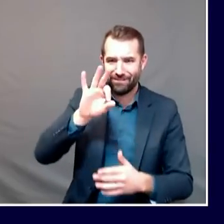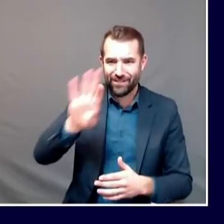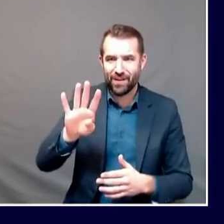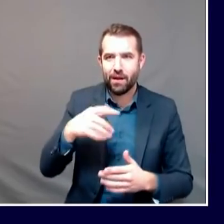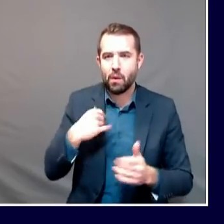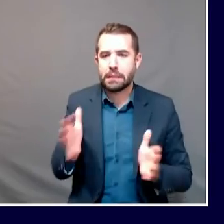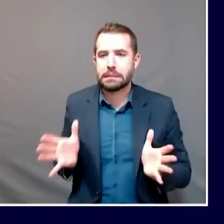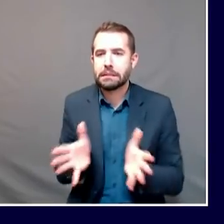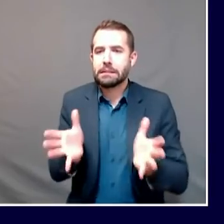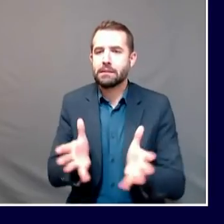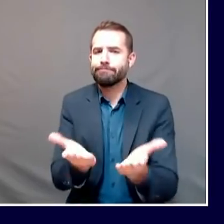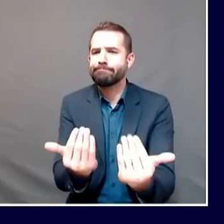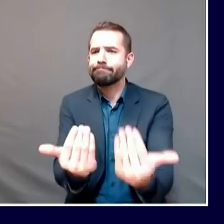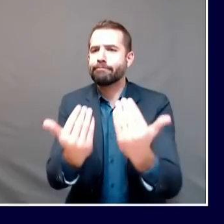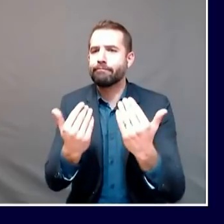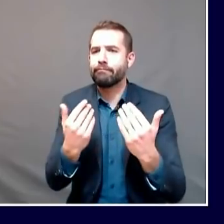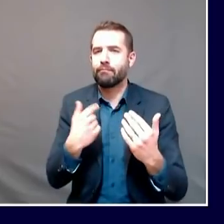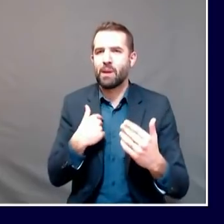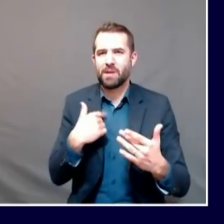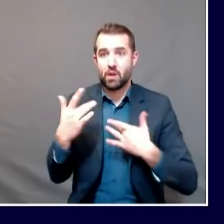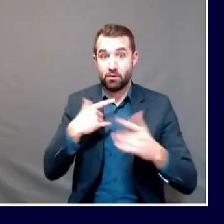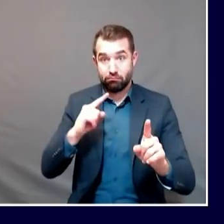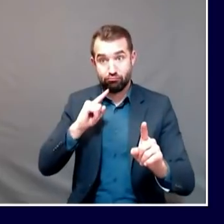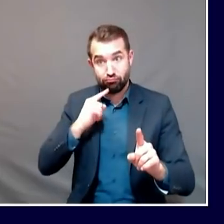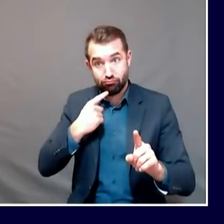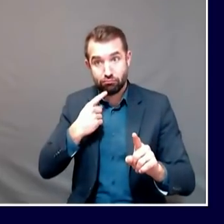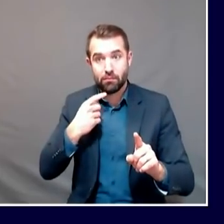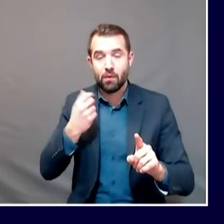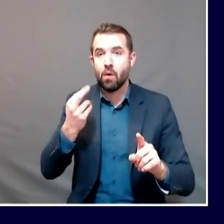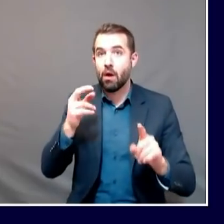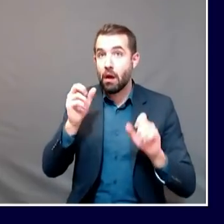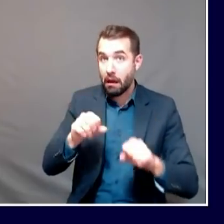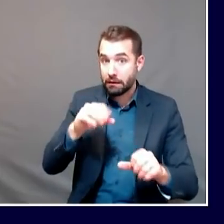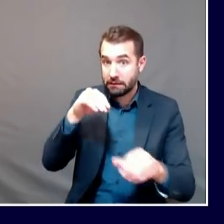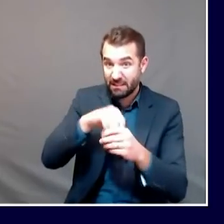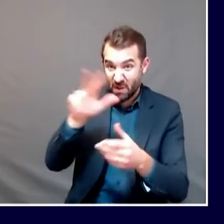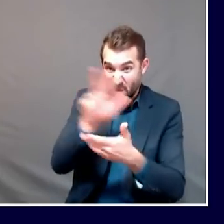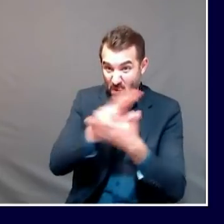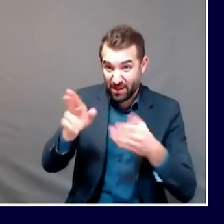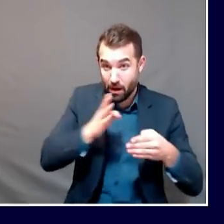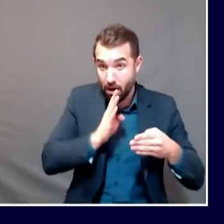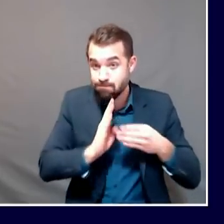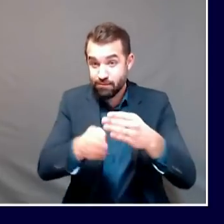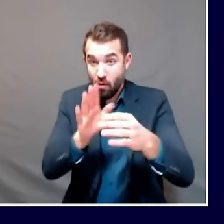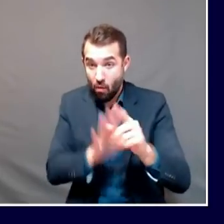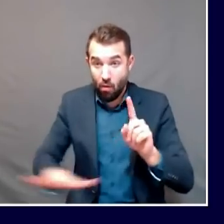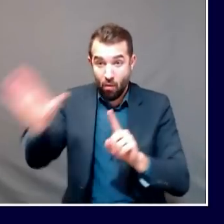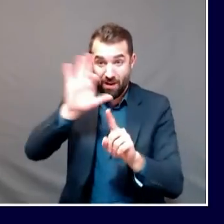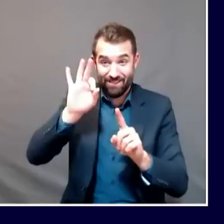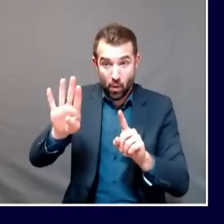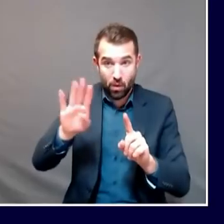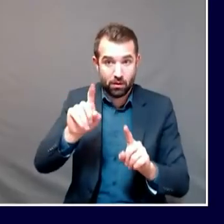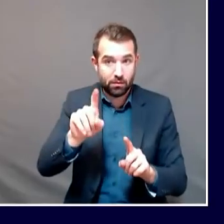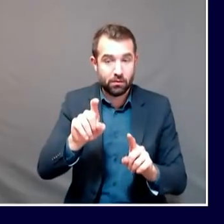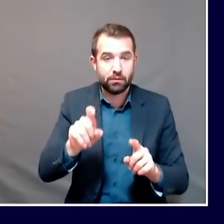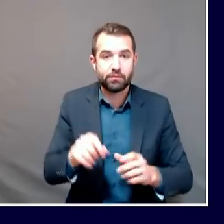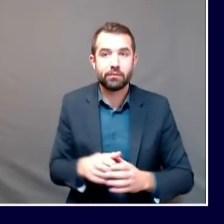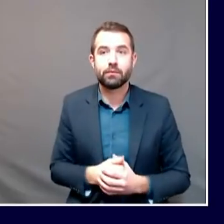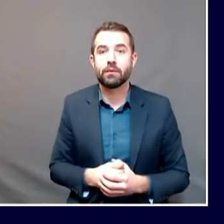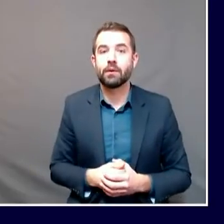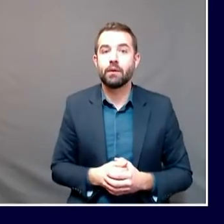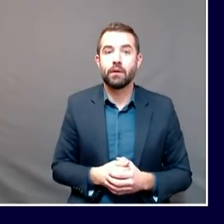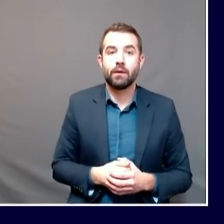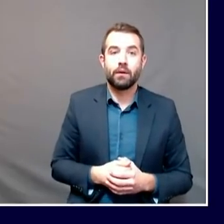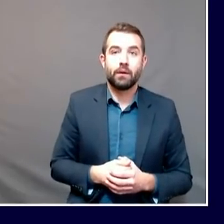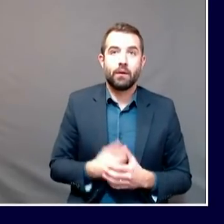got concerns. So we hope that all of them will at least be able to get their first doses in place by that end